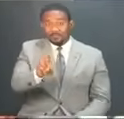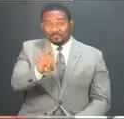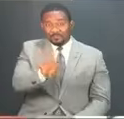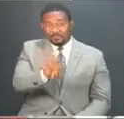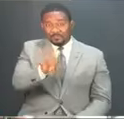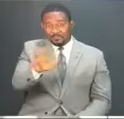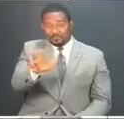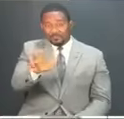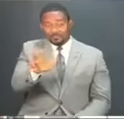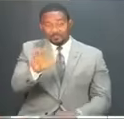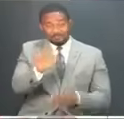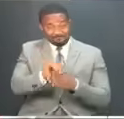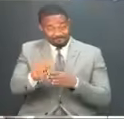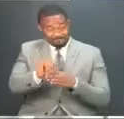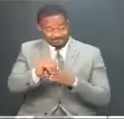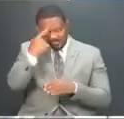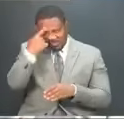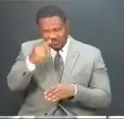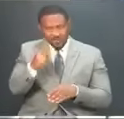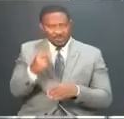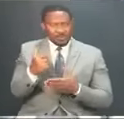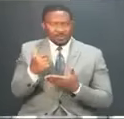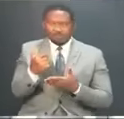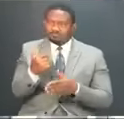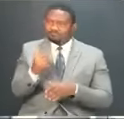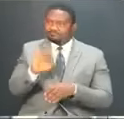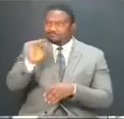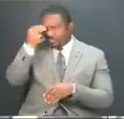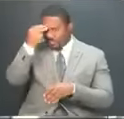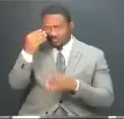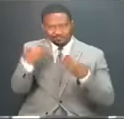844,541,243 cedis for the Ministry of Trade to carry out